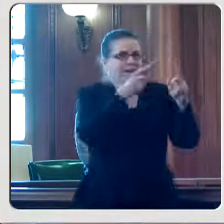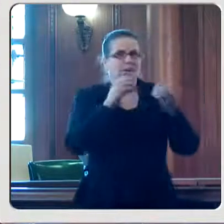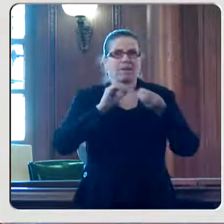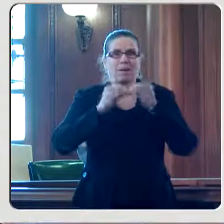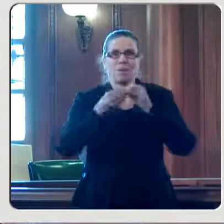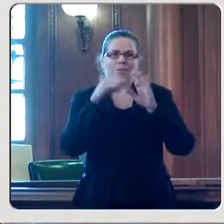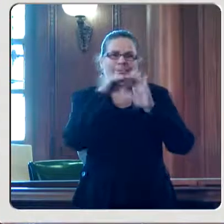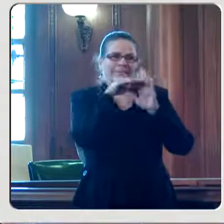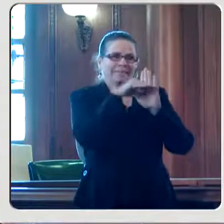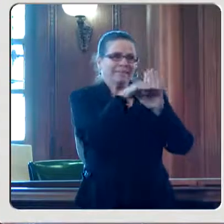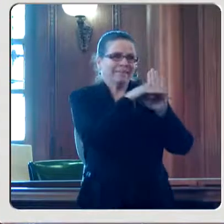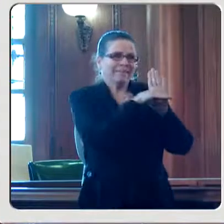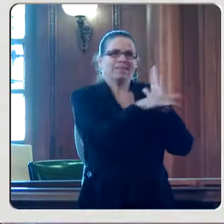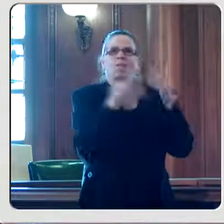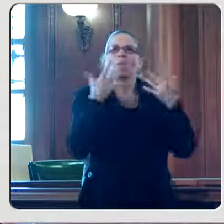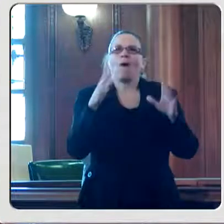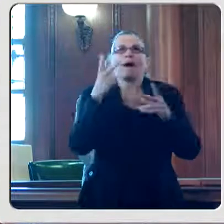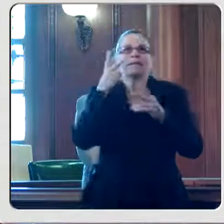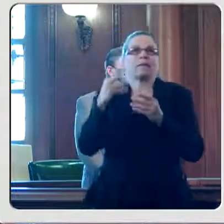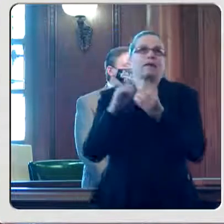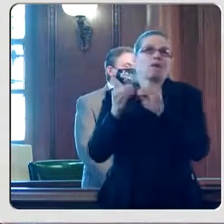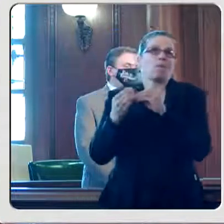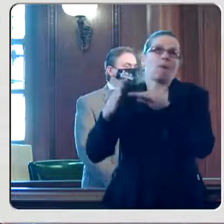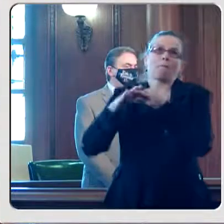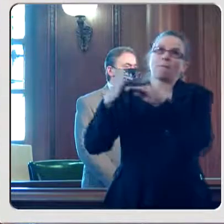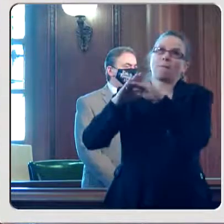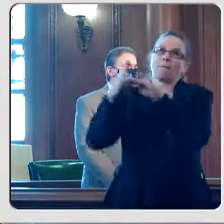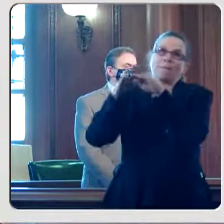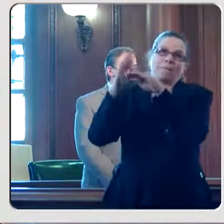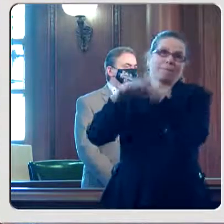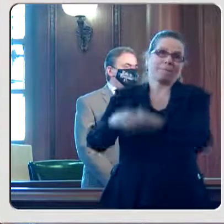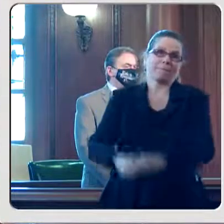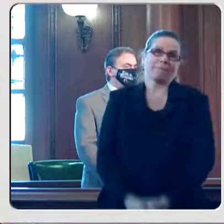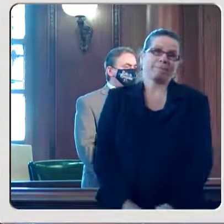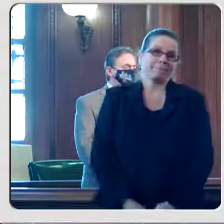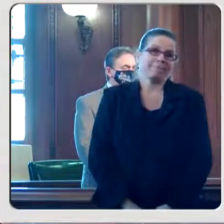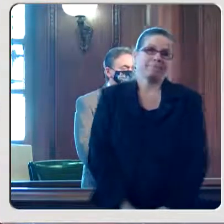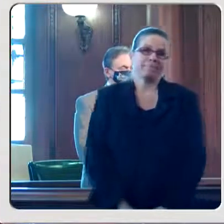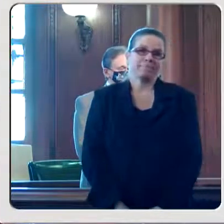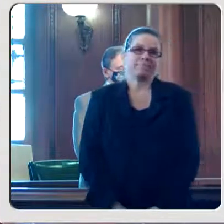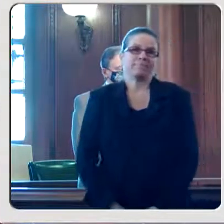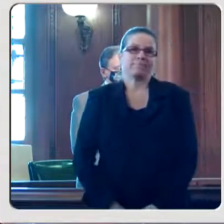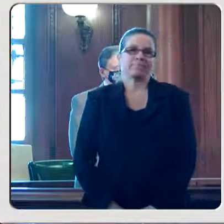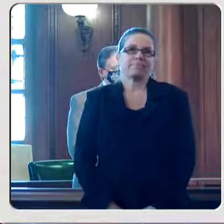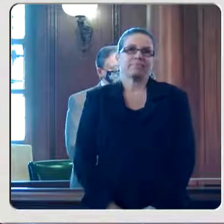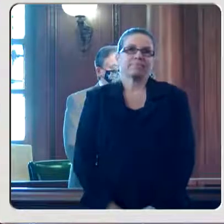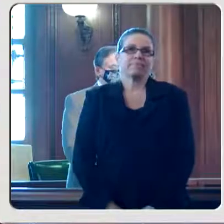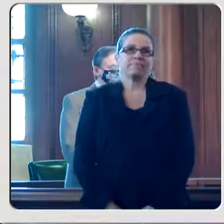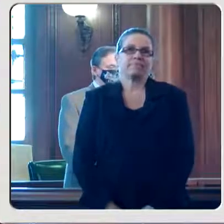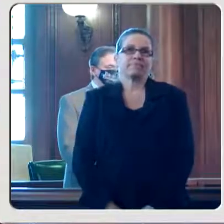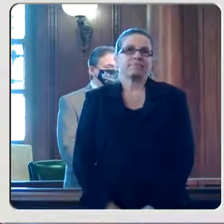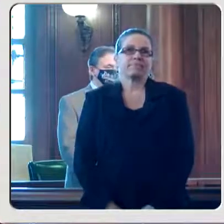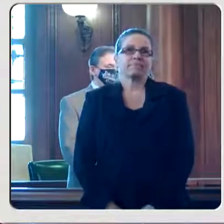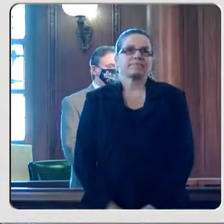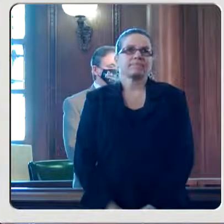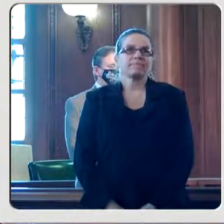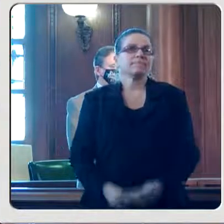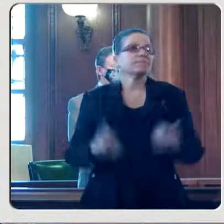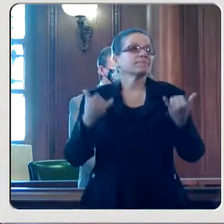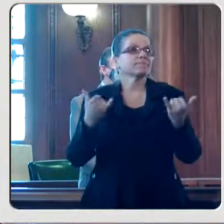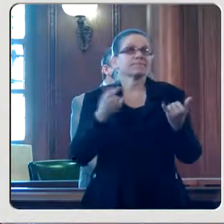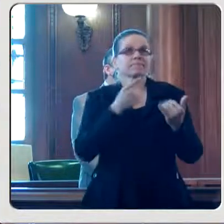decrease in our numbers. And so looking at the numbers by month,